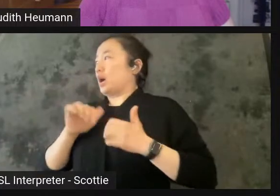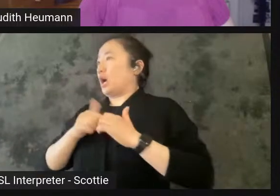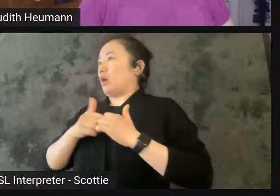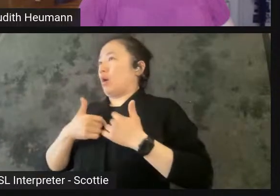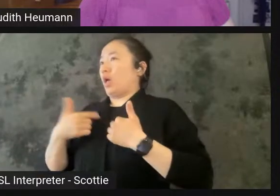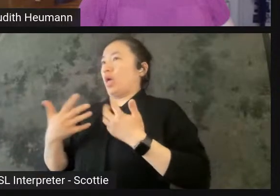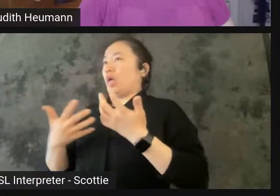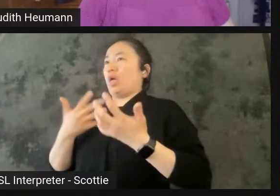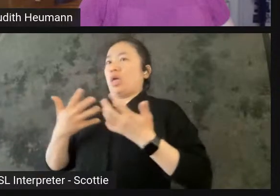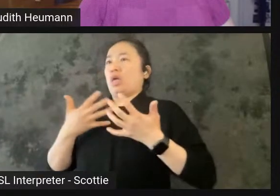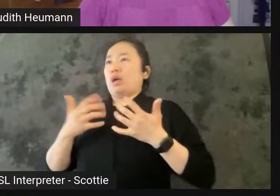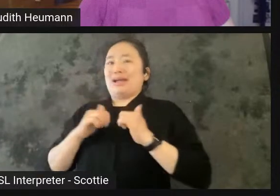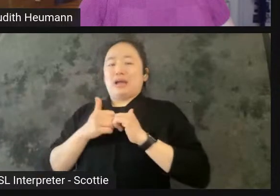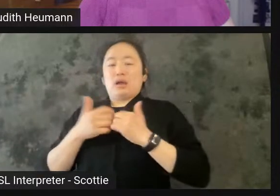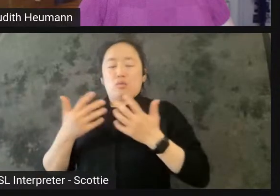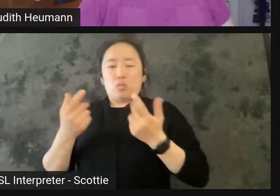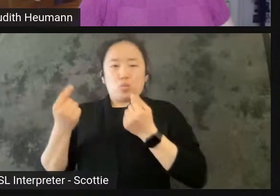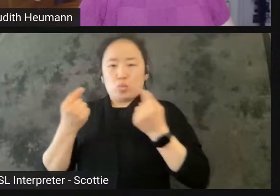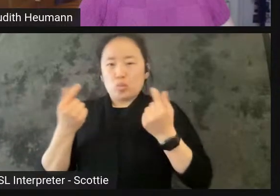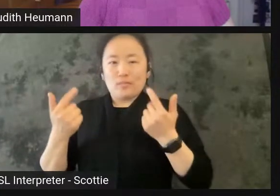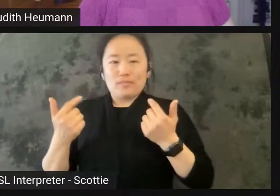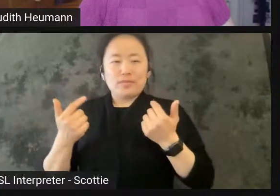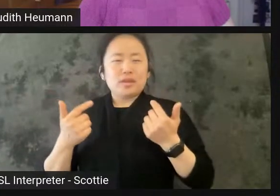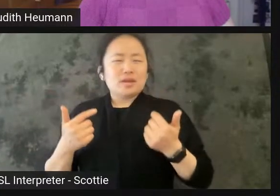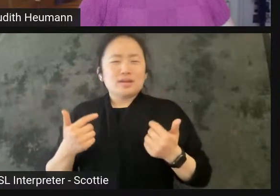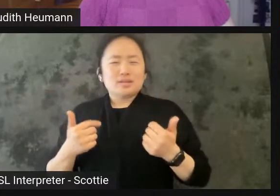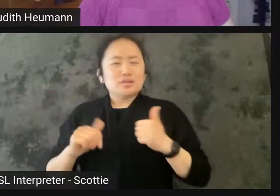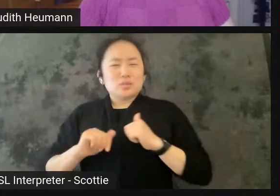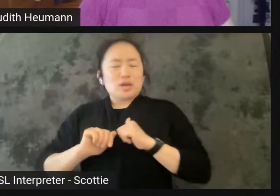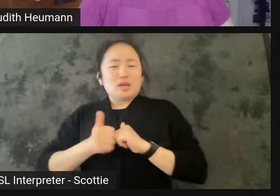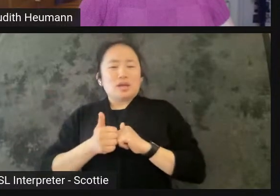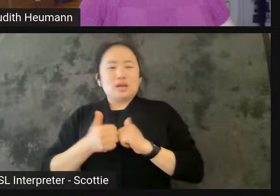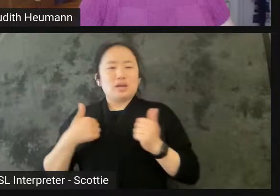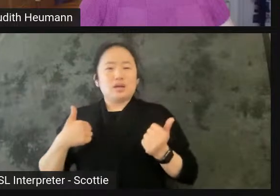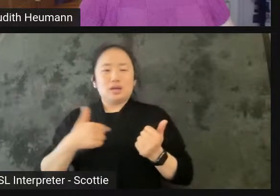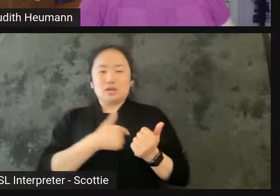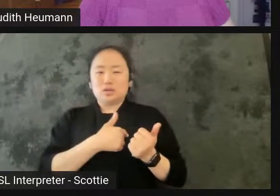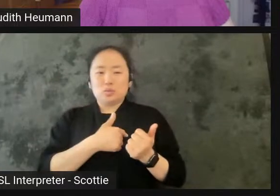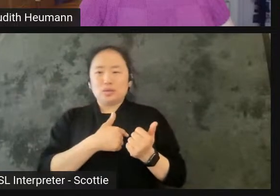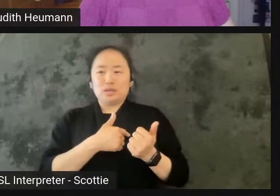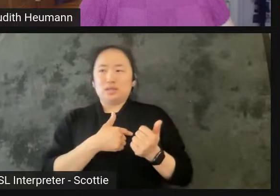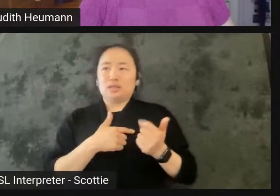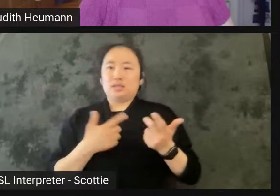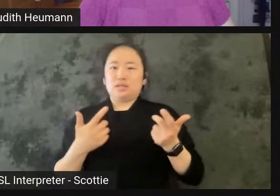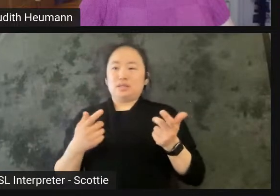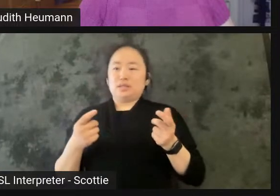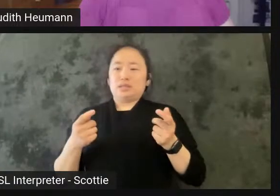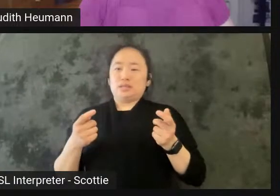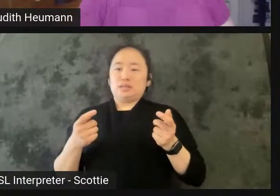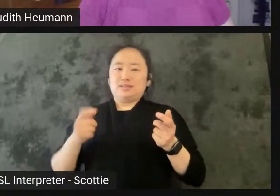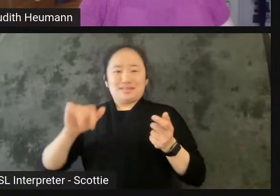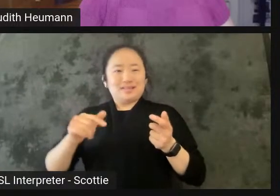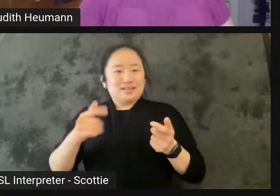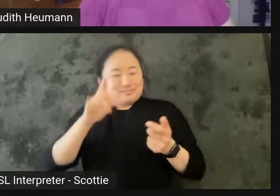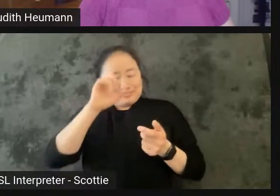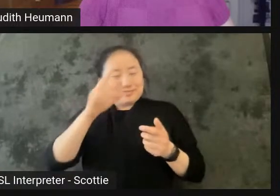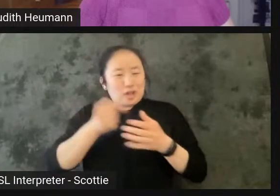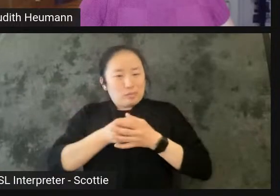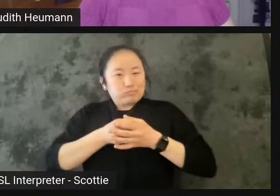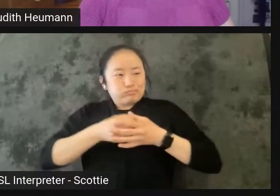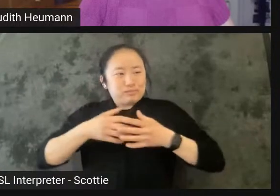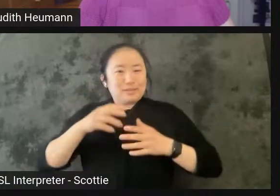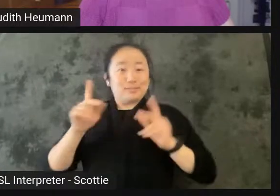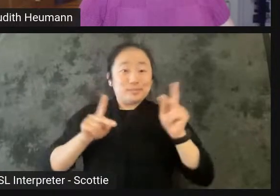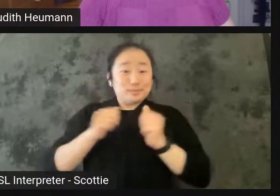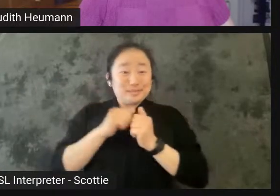build, how do we kind of handle this group of people that grows? And so I sort of came to the conclusion